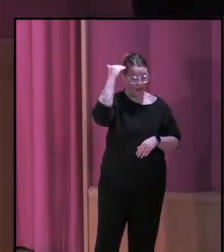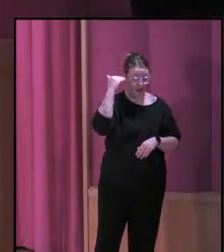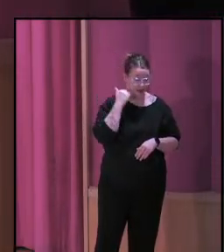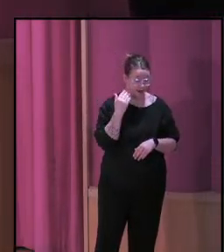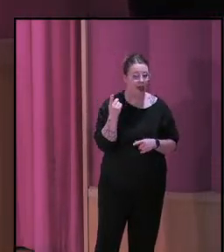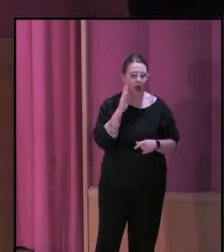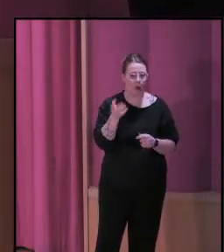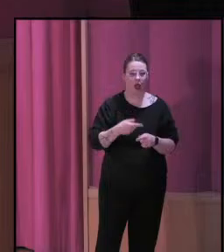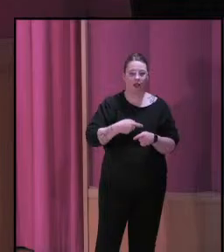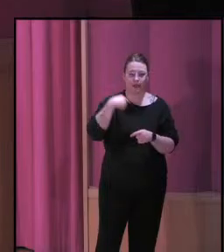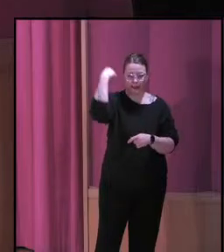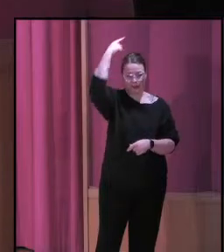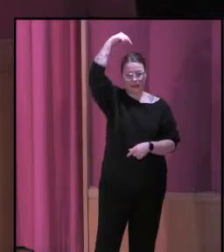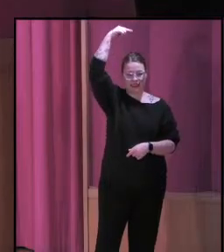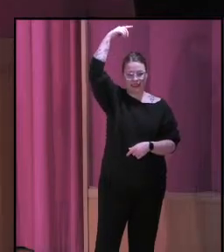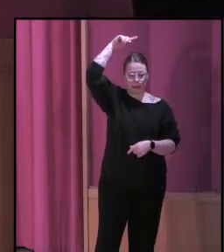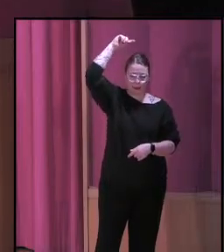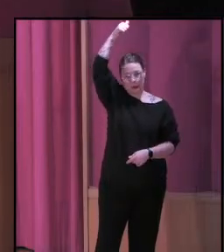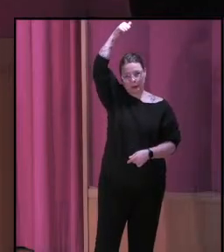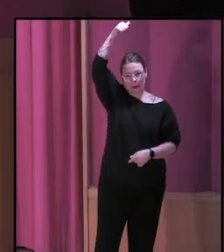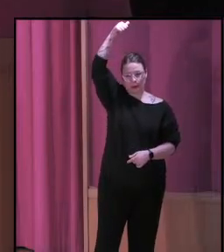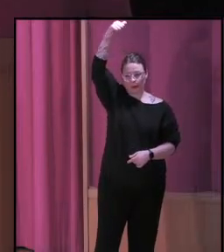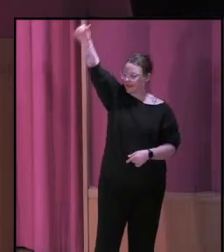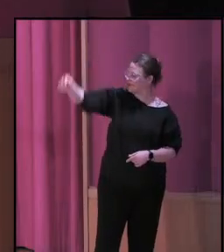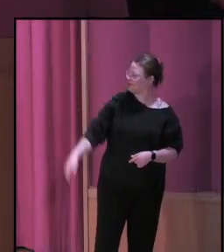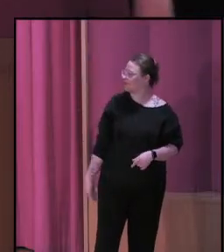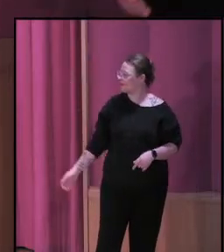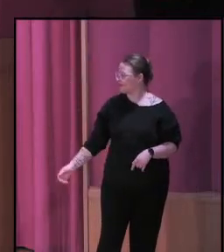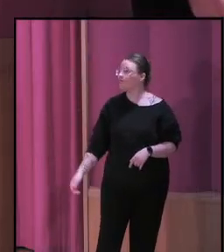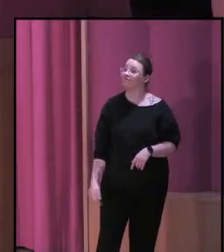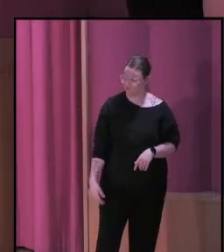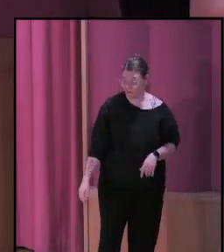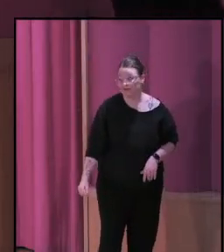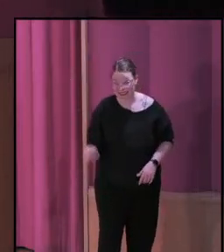the gigantic top. Yes way.